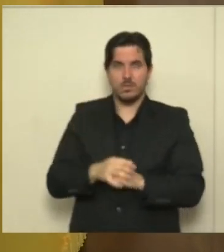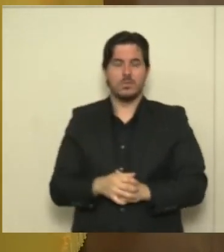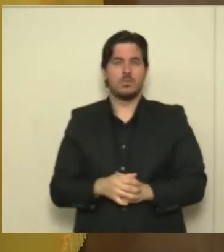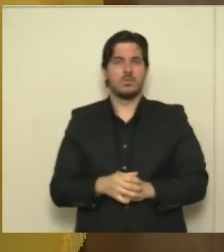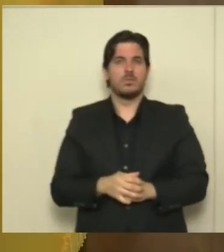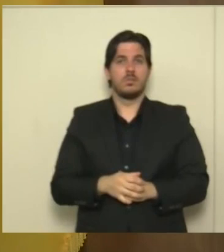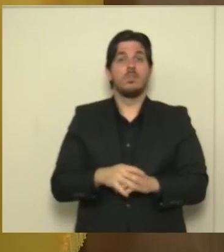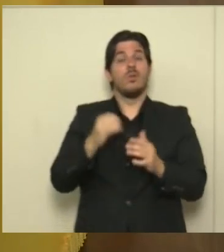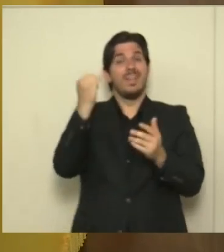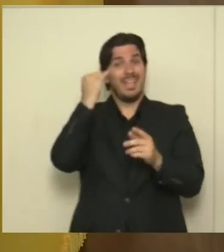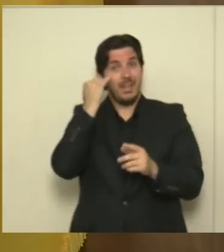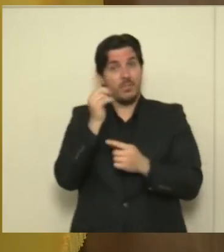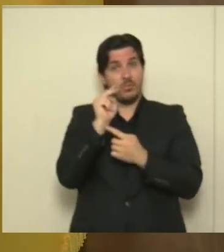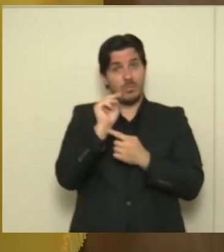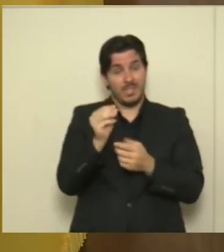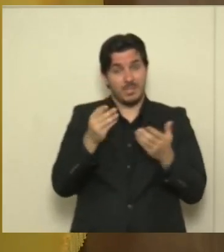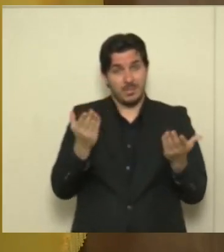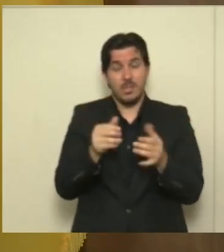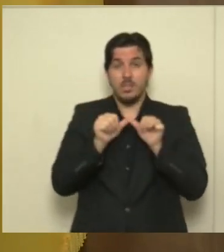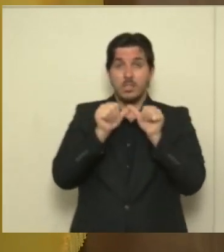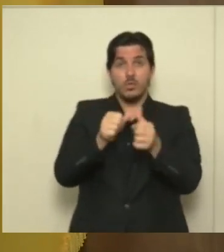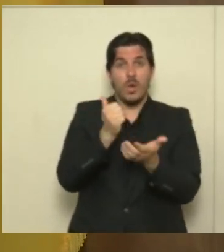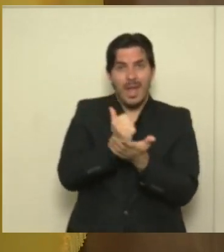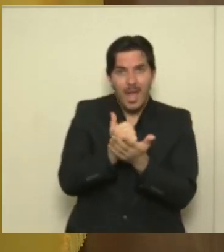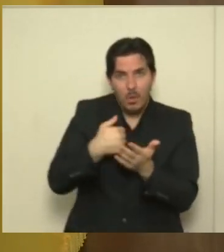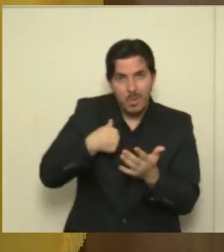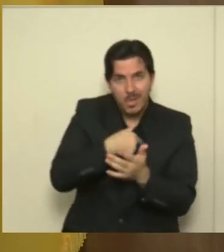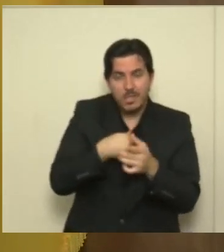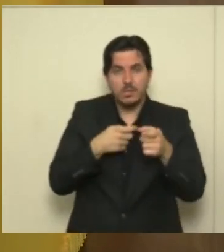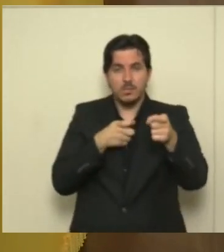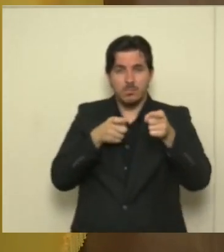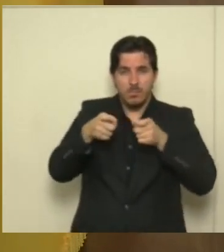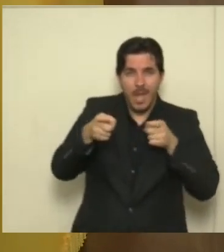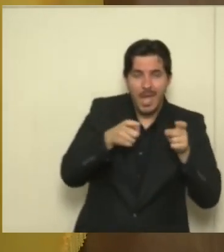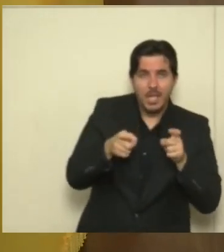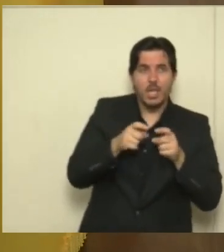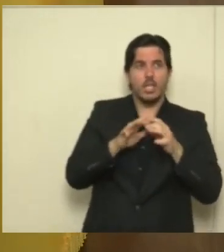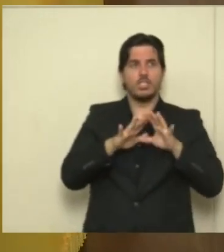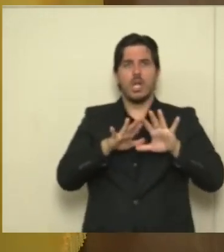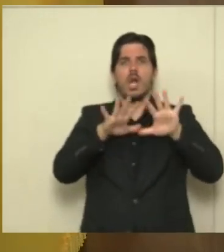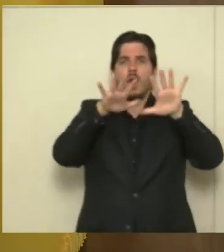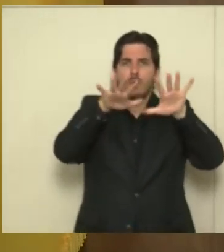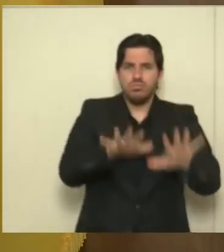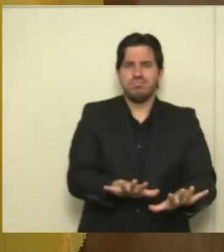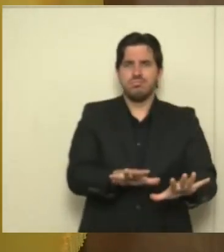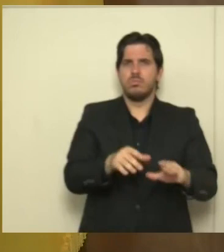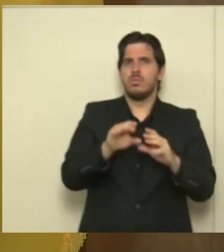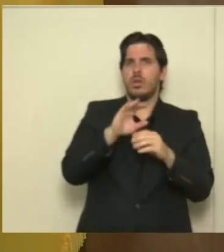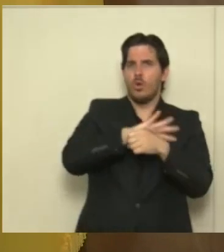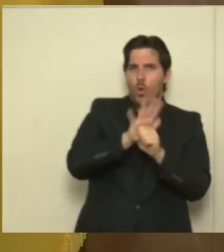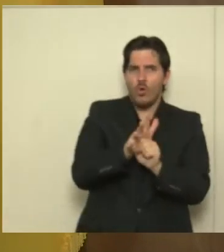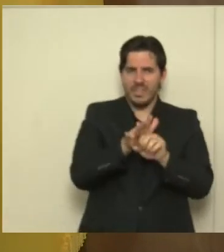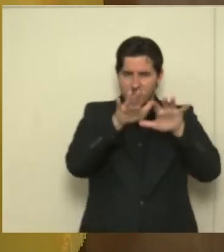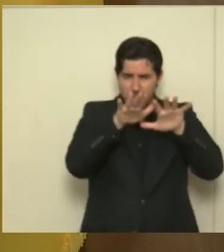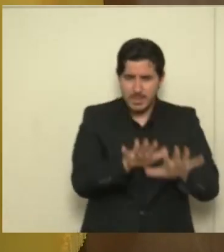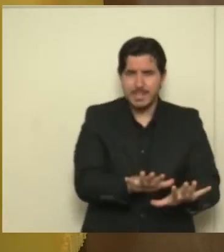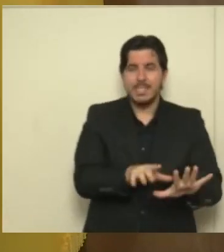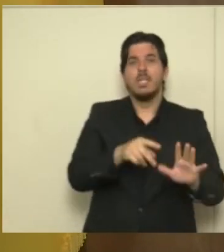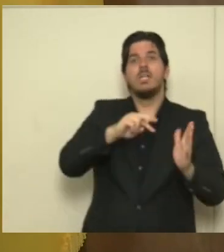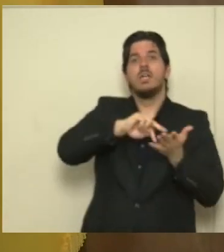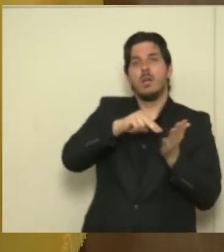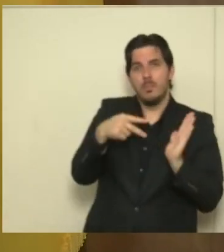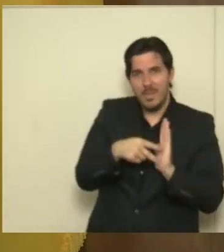New Mexicans continue to help us manage and crush COVID, it means more people are in a position